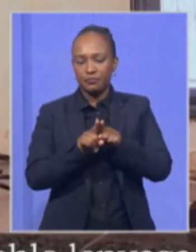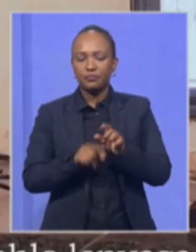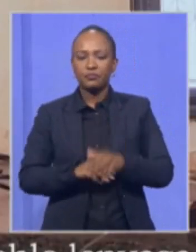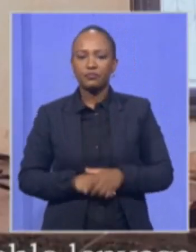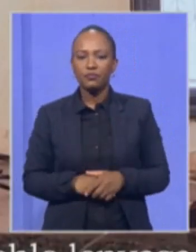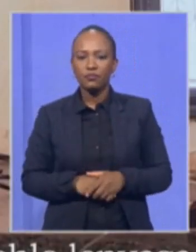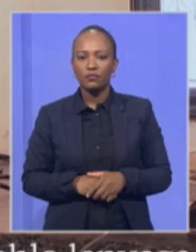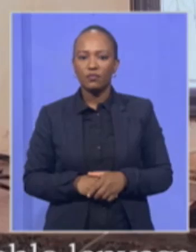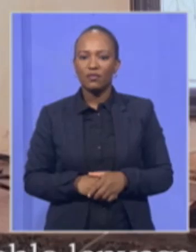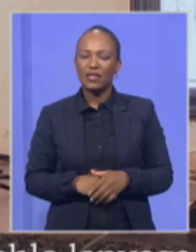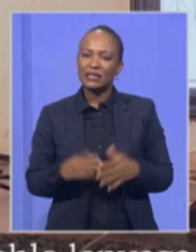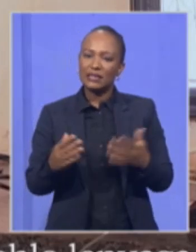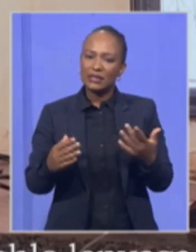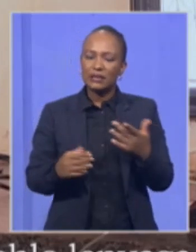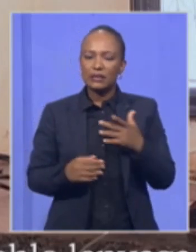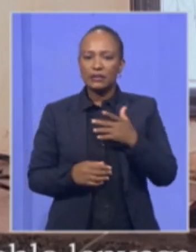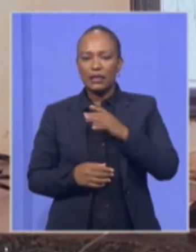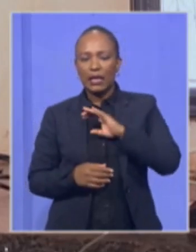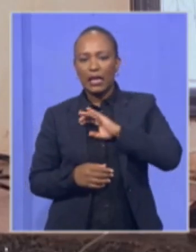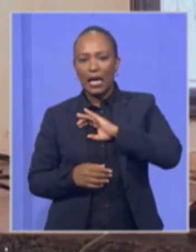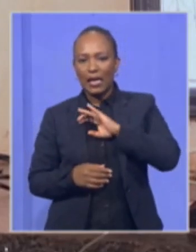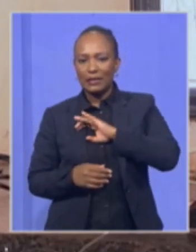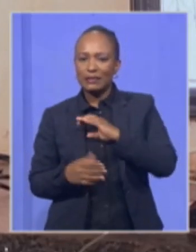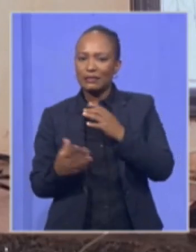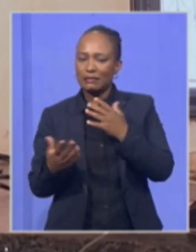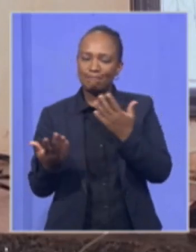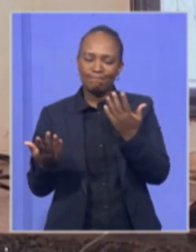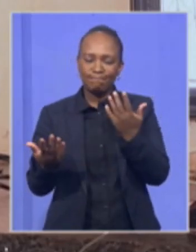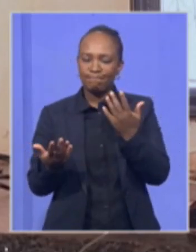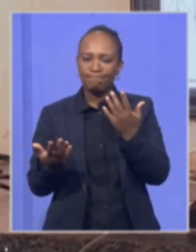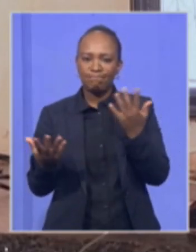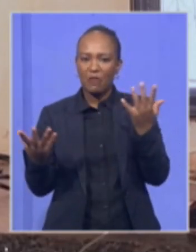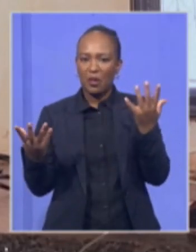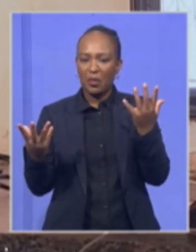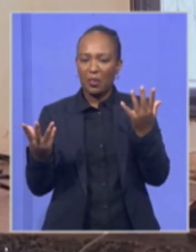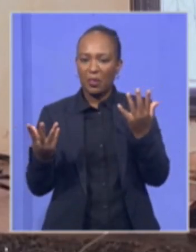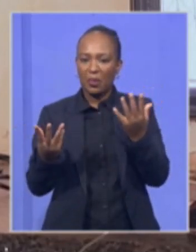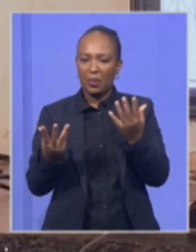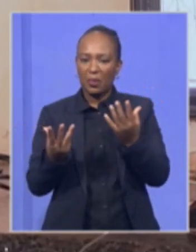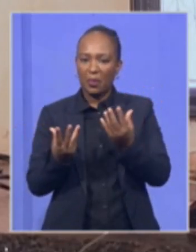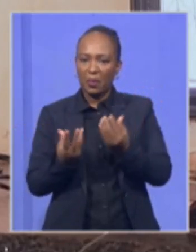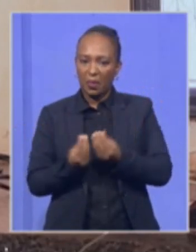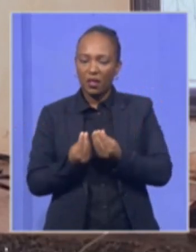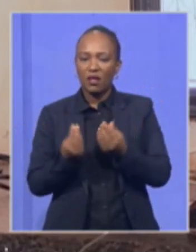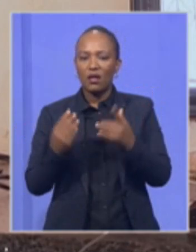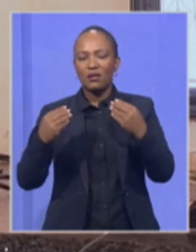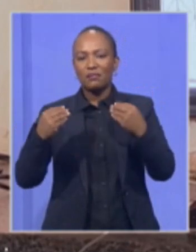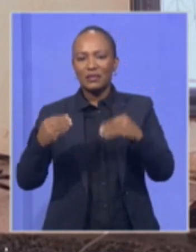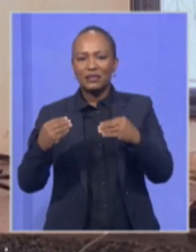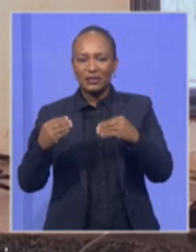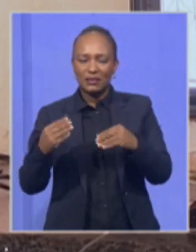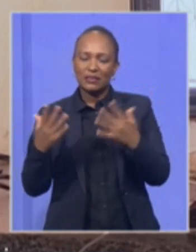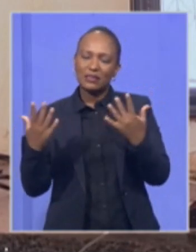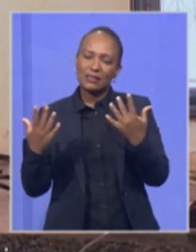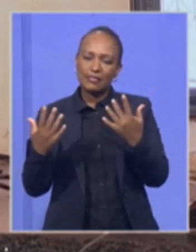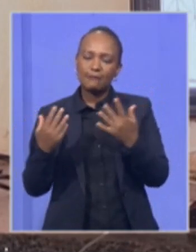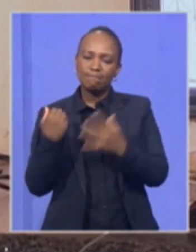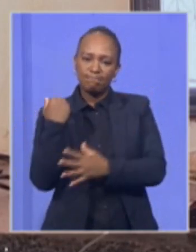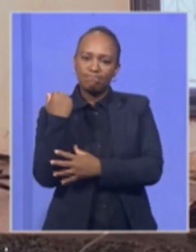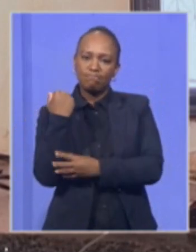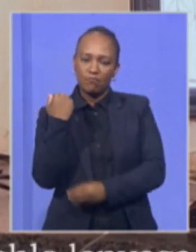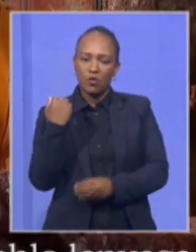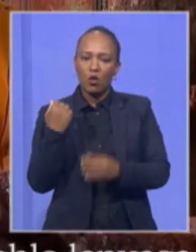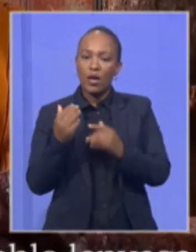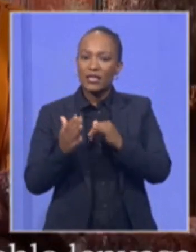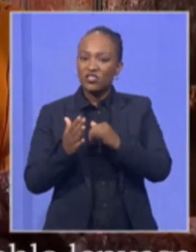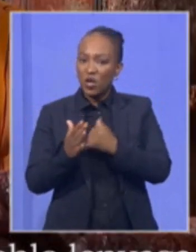leking ya di-client businesses e nna poor mo nakong eo after season after